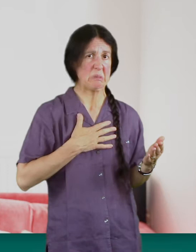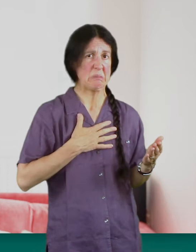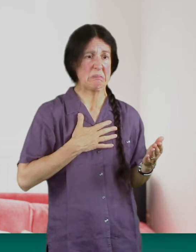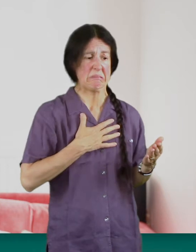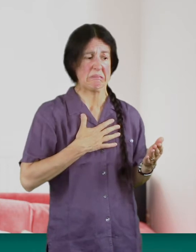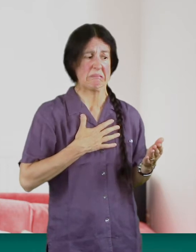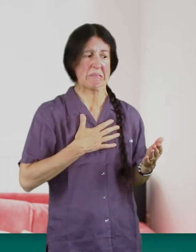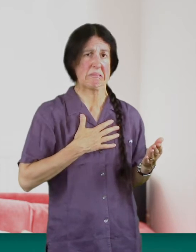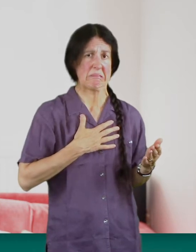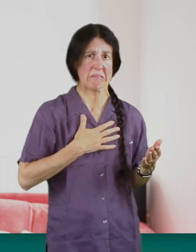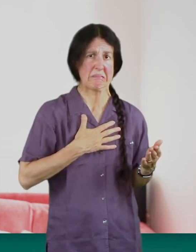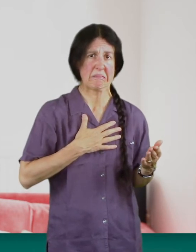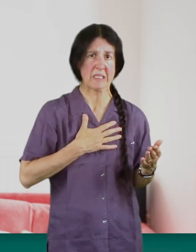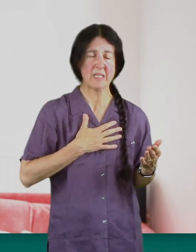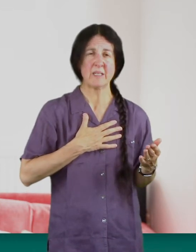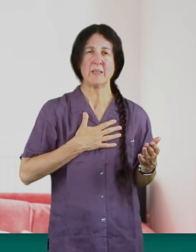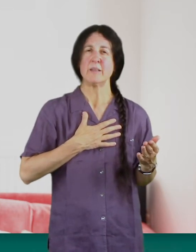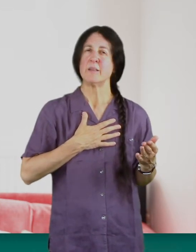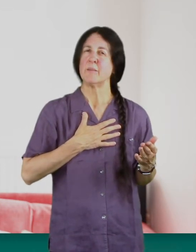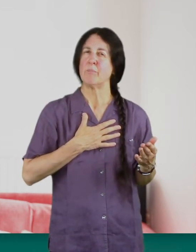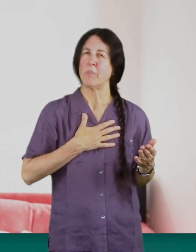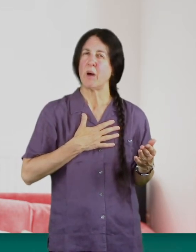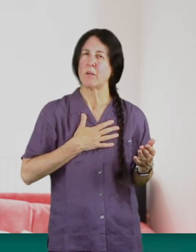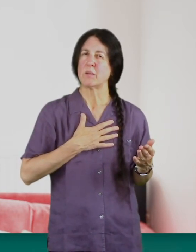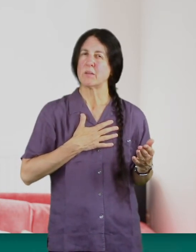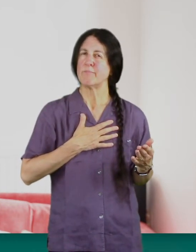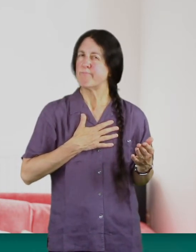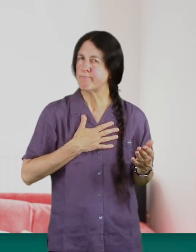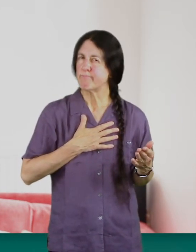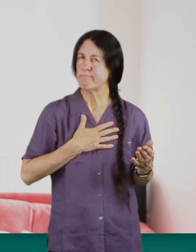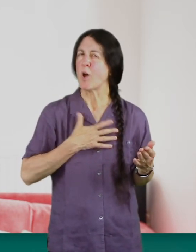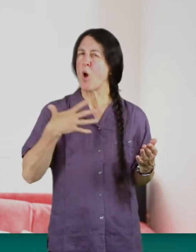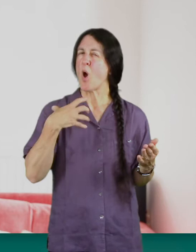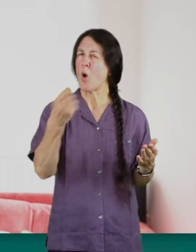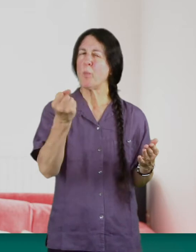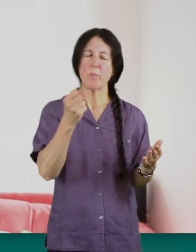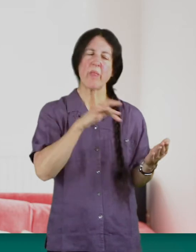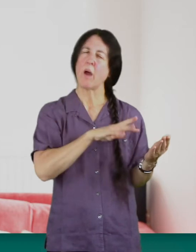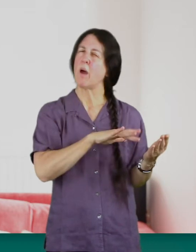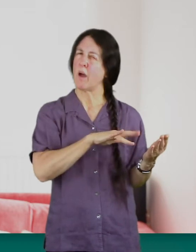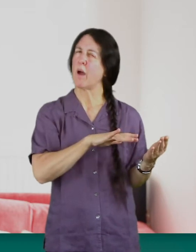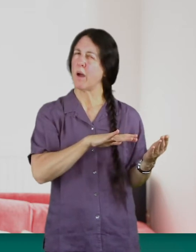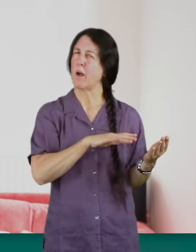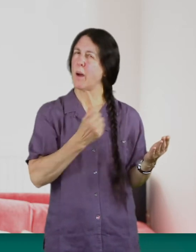some beautiful parallels for what hope we have in Jesus.